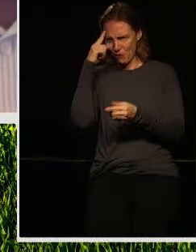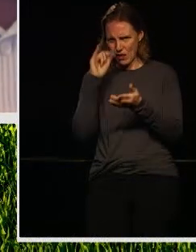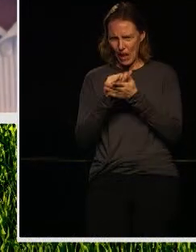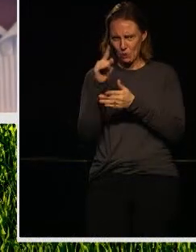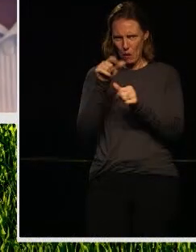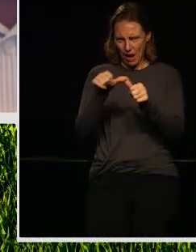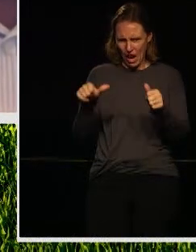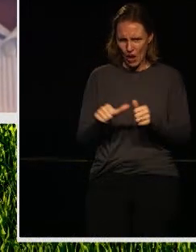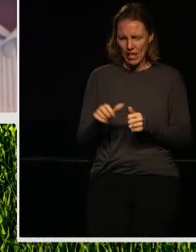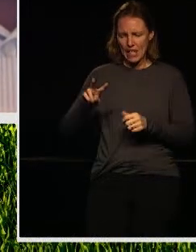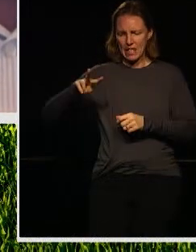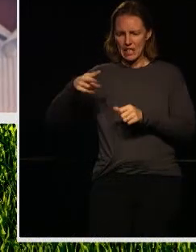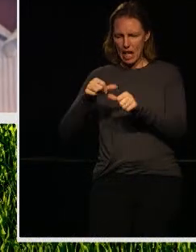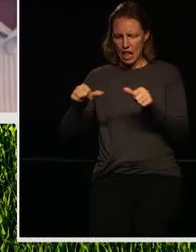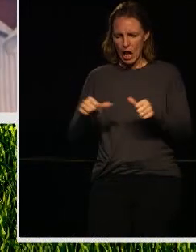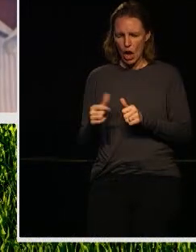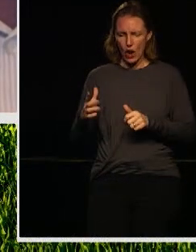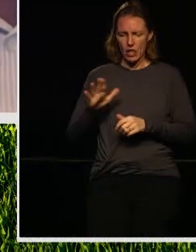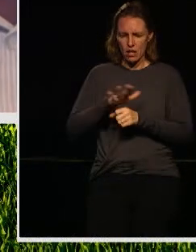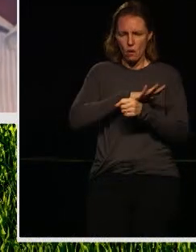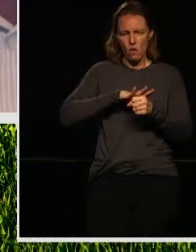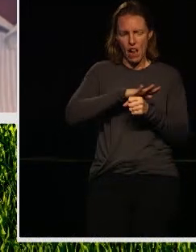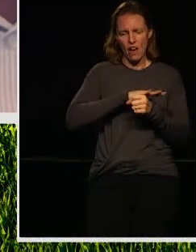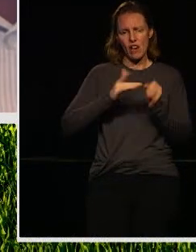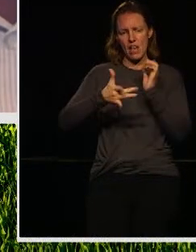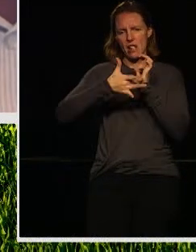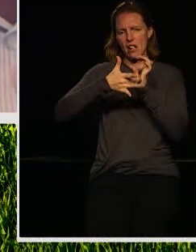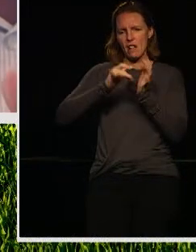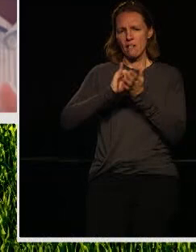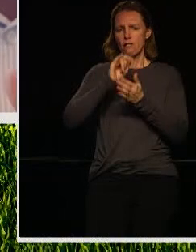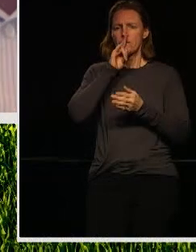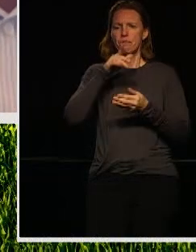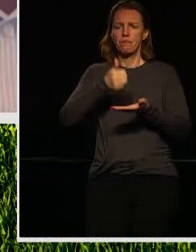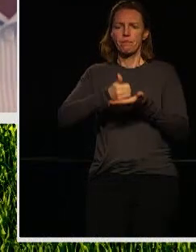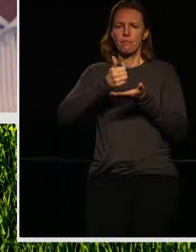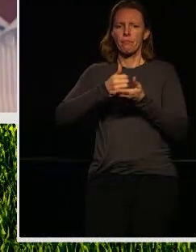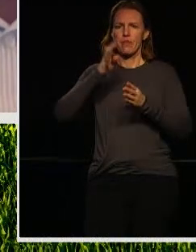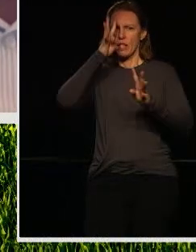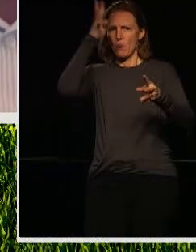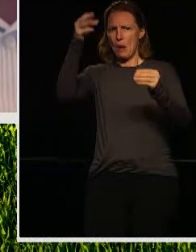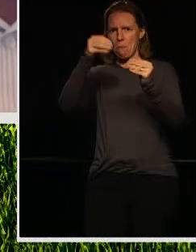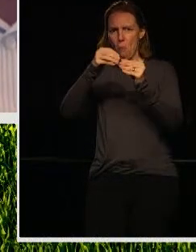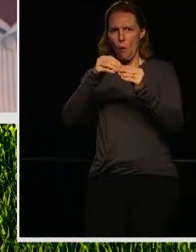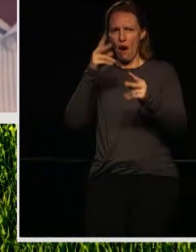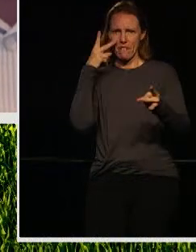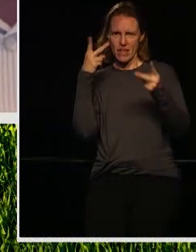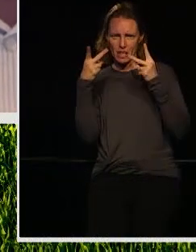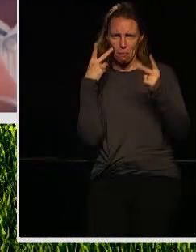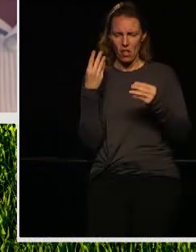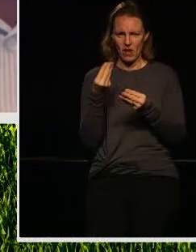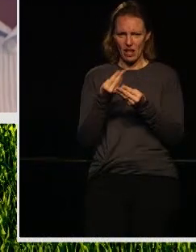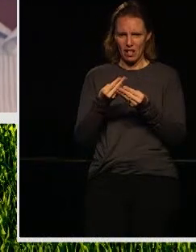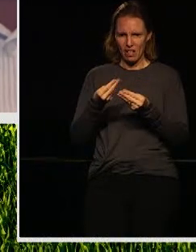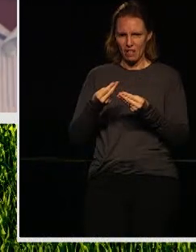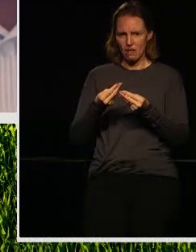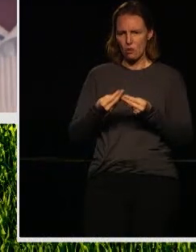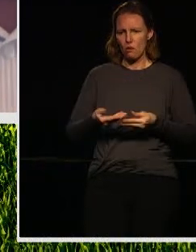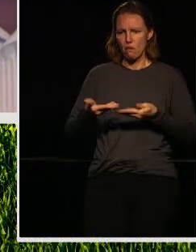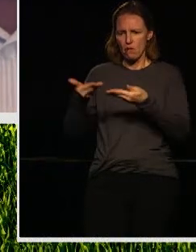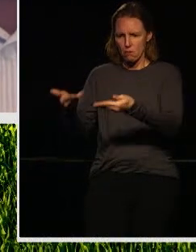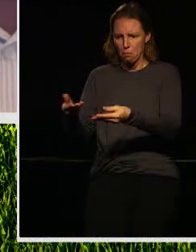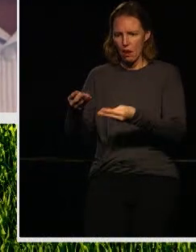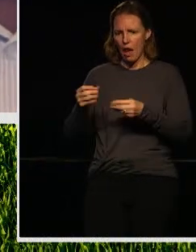second area that I'm excited about is around, technologies that are helping create more visibility into the supply chain itself from a